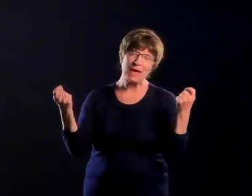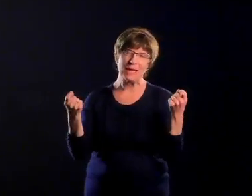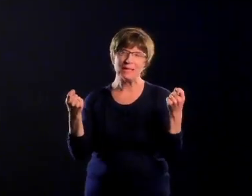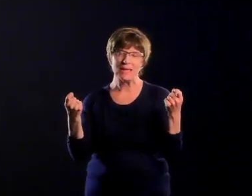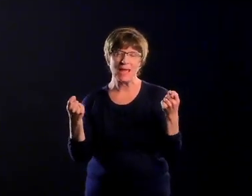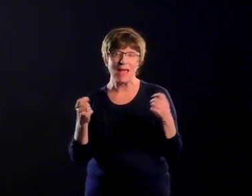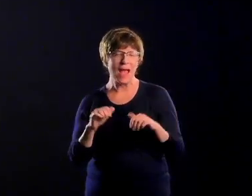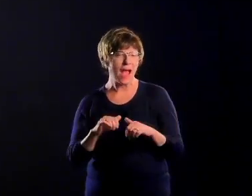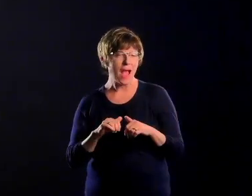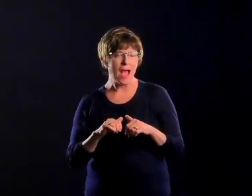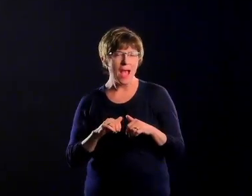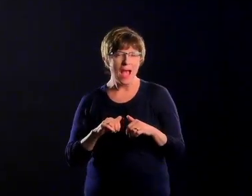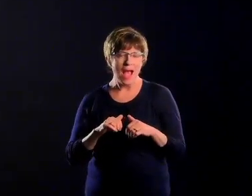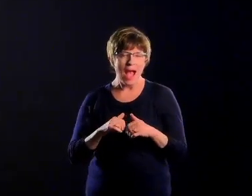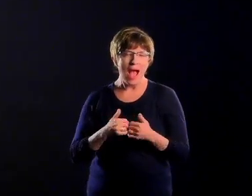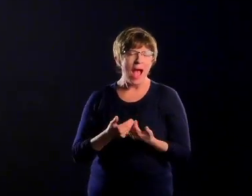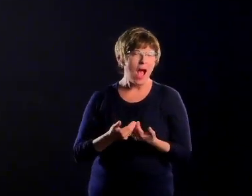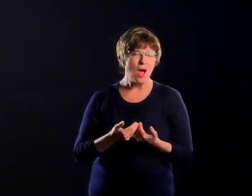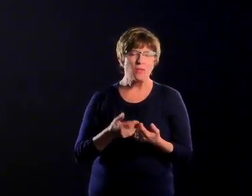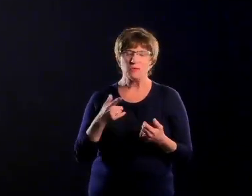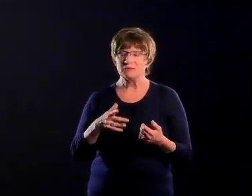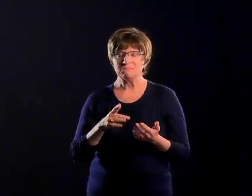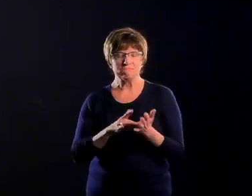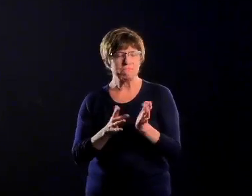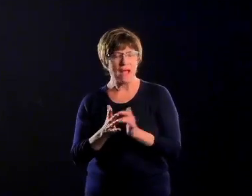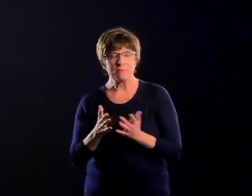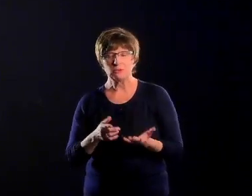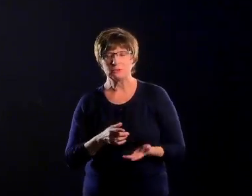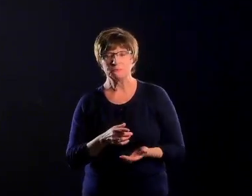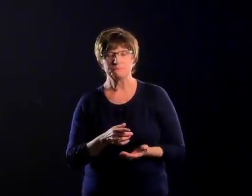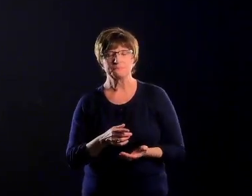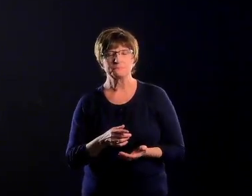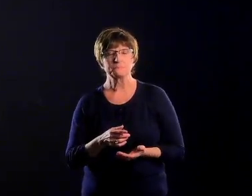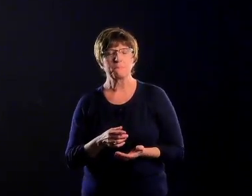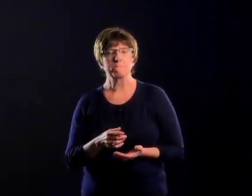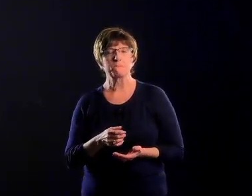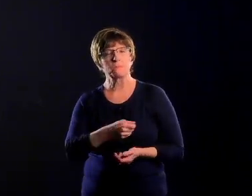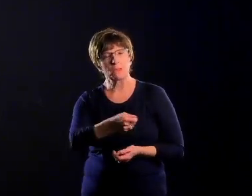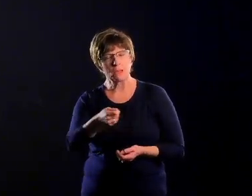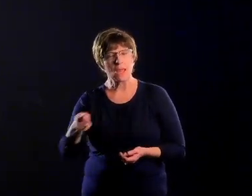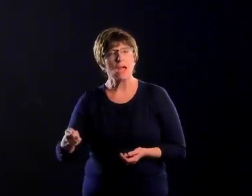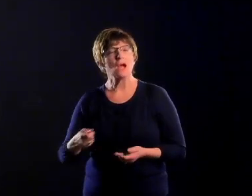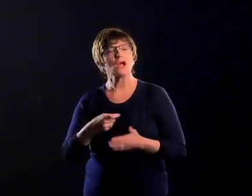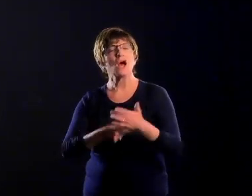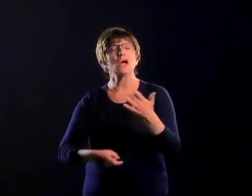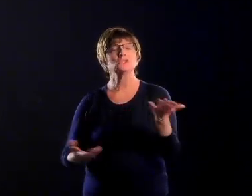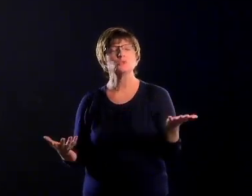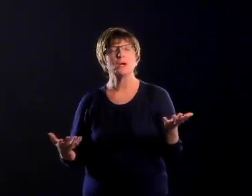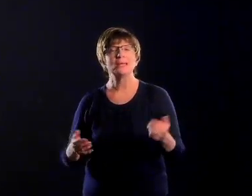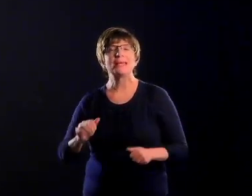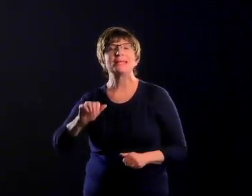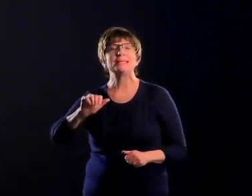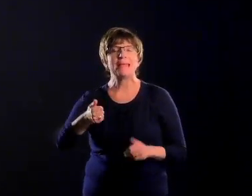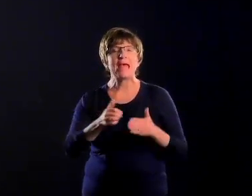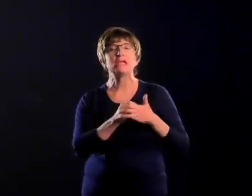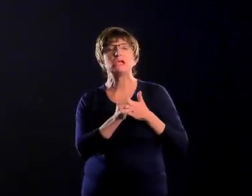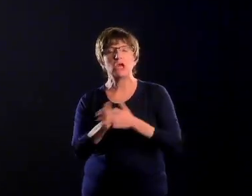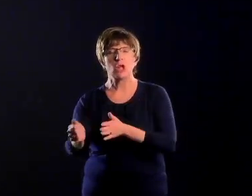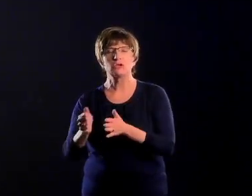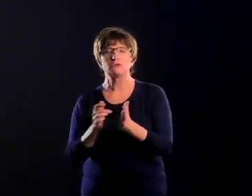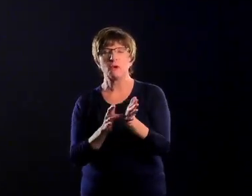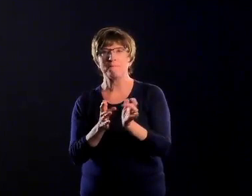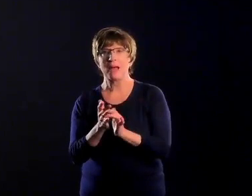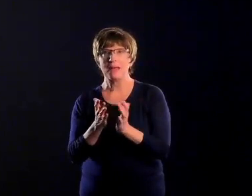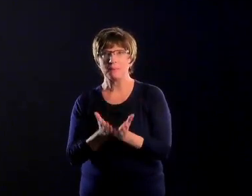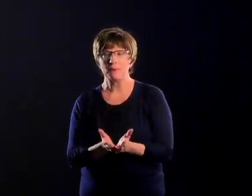how those will turn into Bibles. The cost is $10 a Bible, $10 a Bible. Here's my challenge to you today. Think